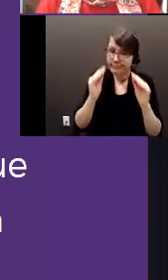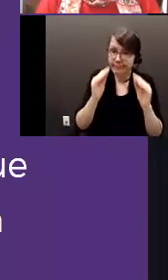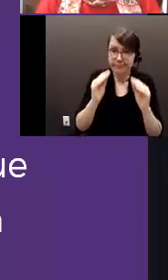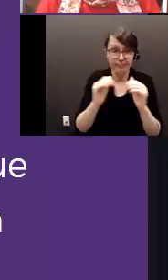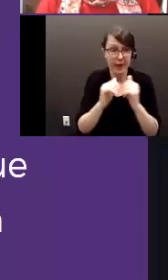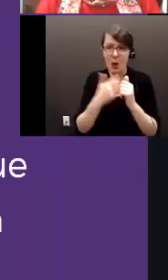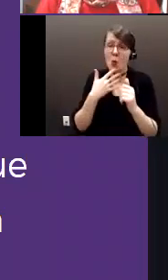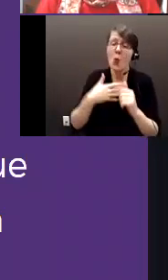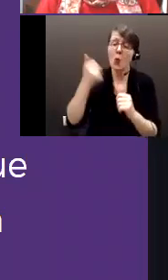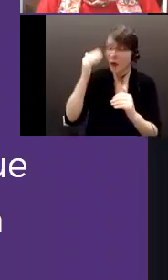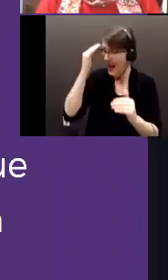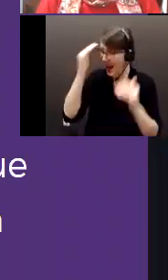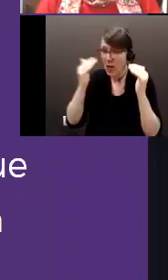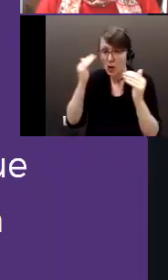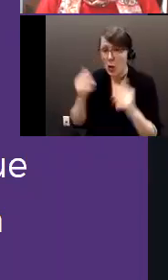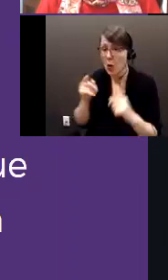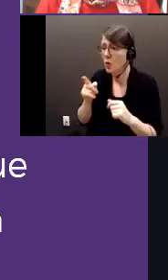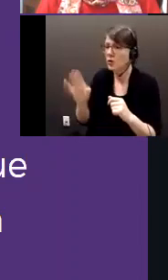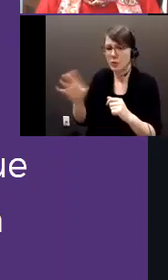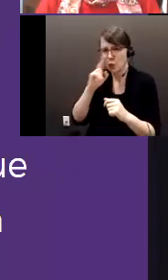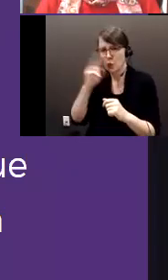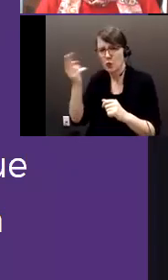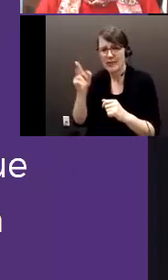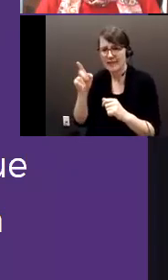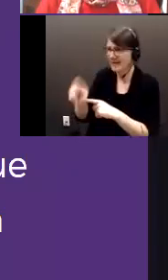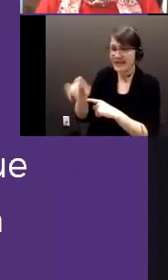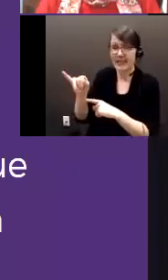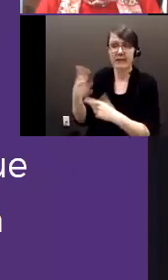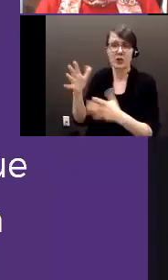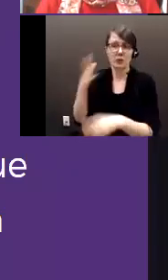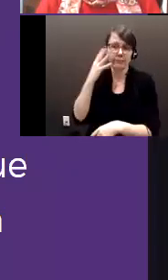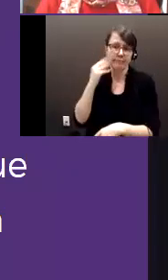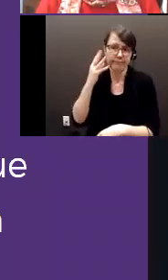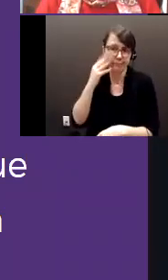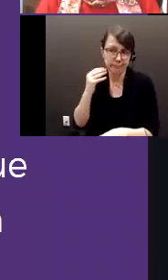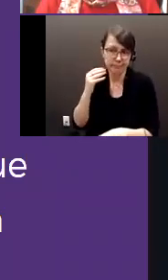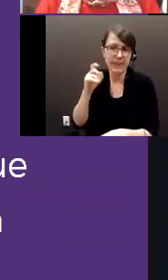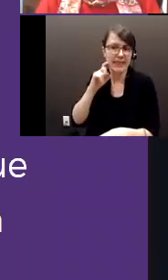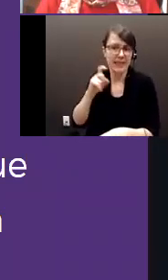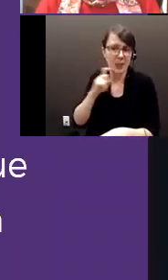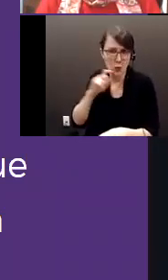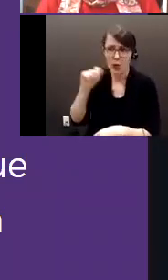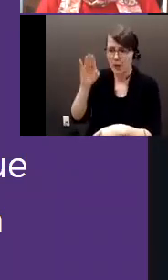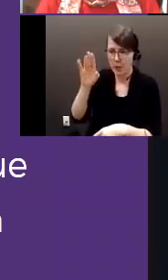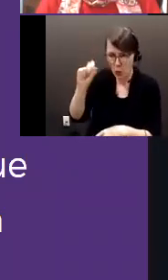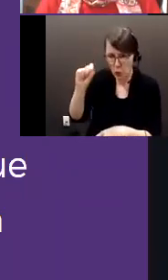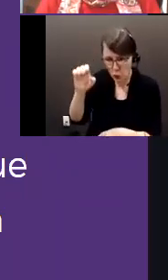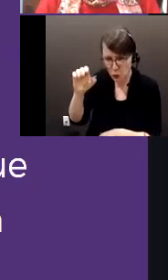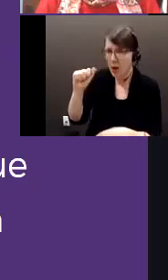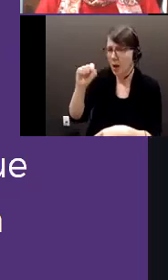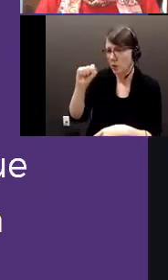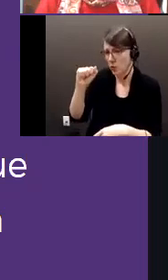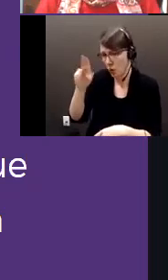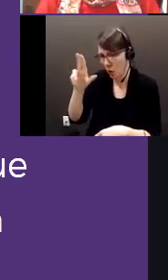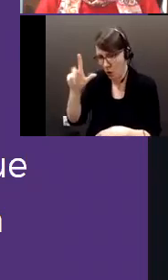been victims of historical sexual assaults. Also on building your knowledge around really practical approaches in responding